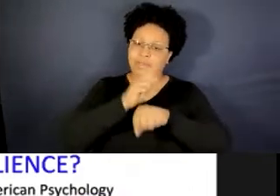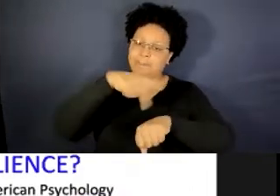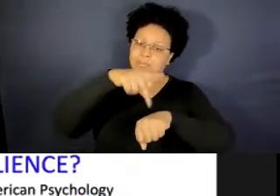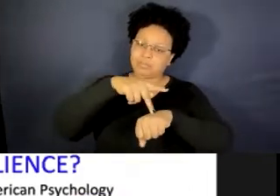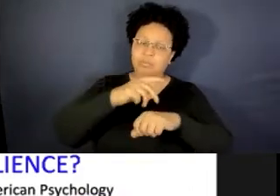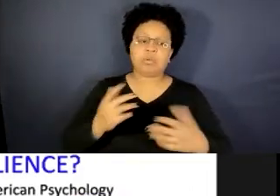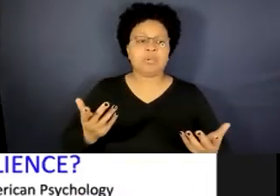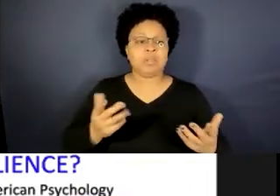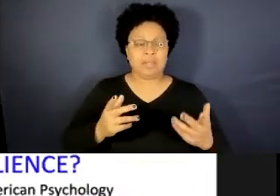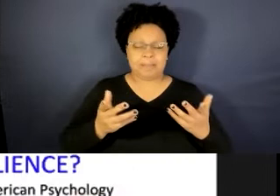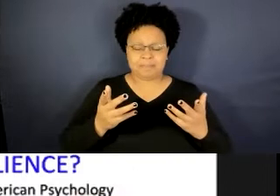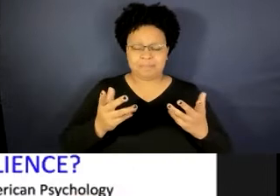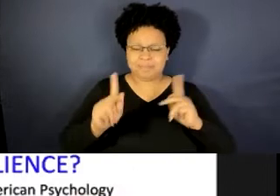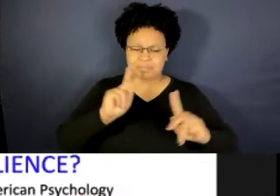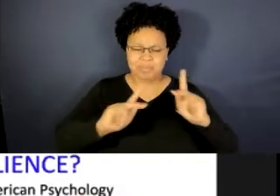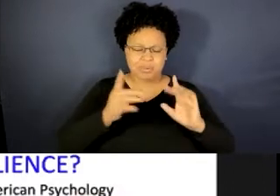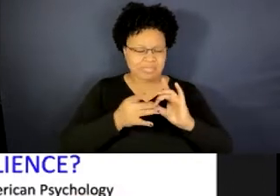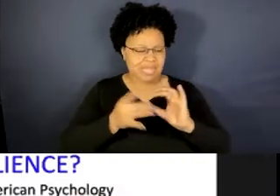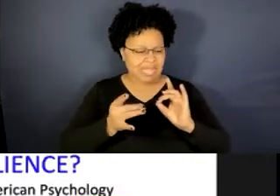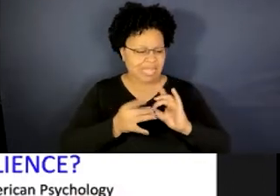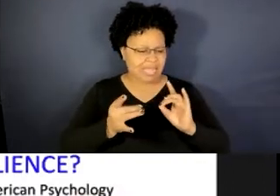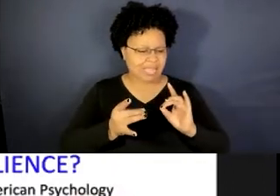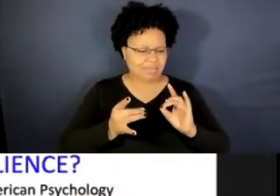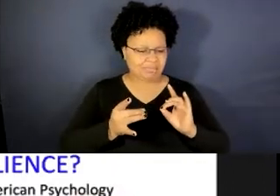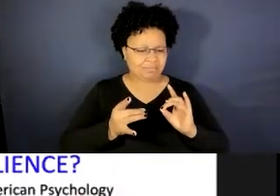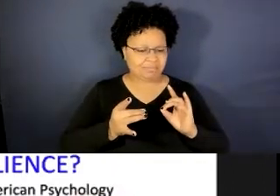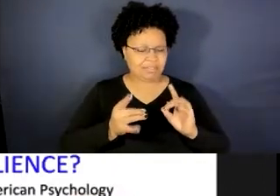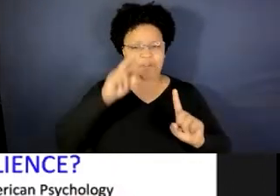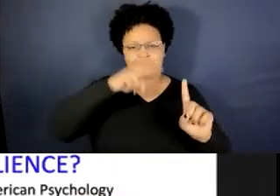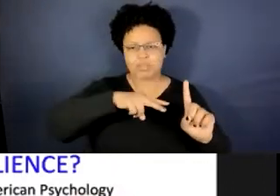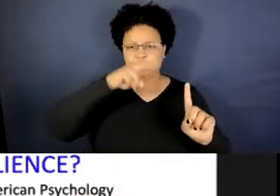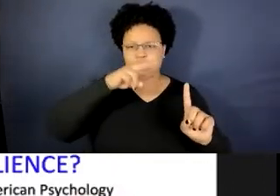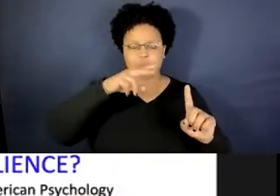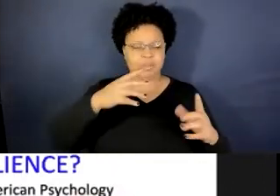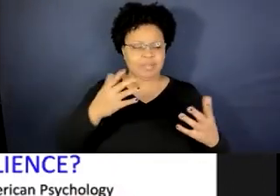talk about children, they were talking about them as if they were these